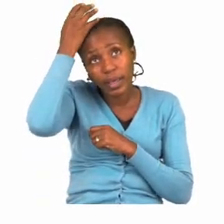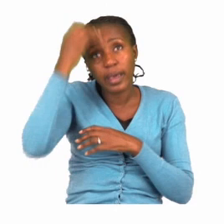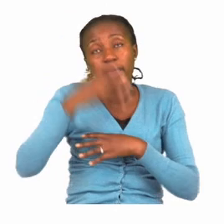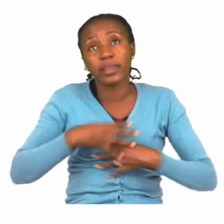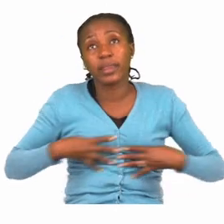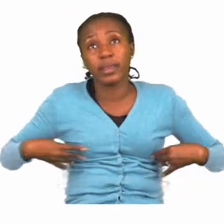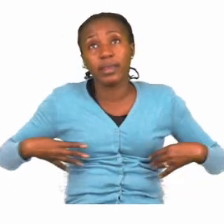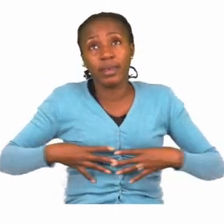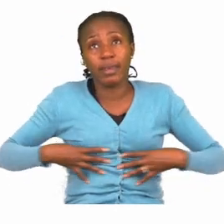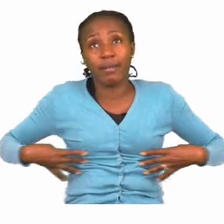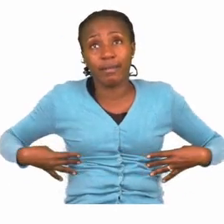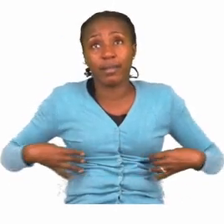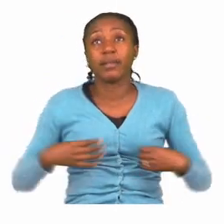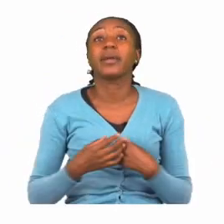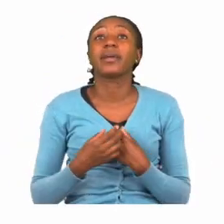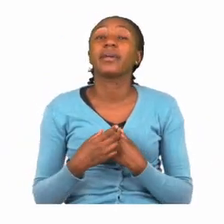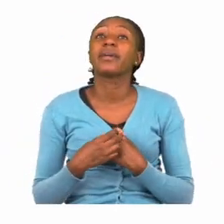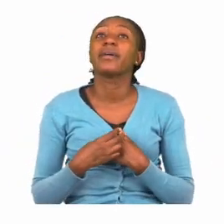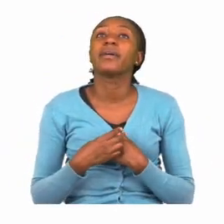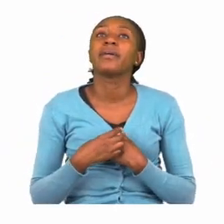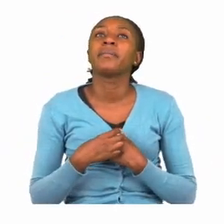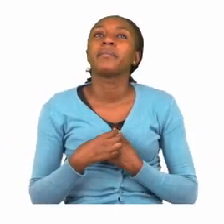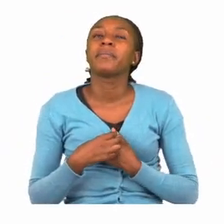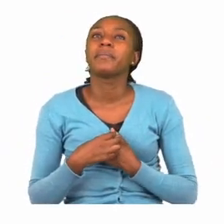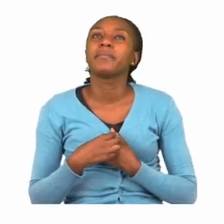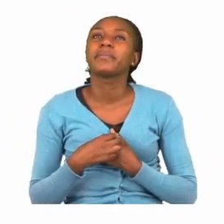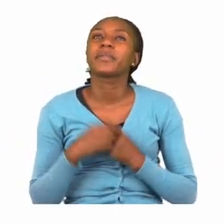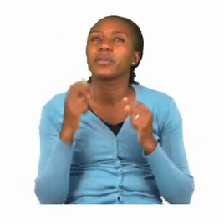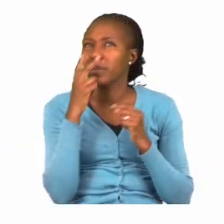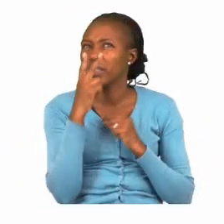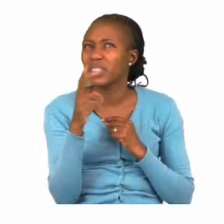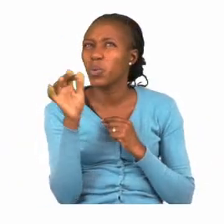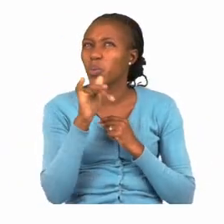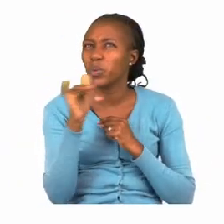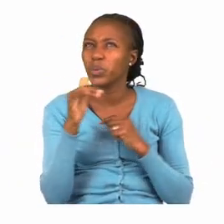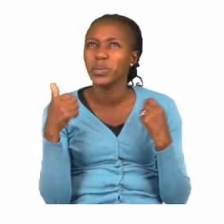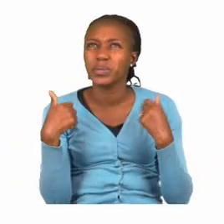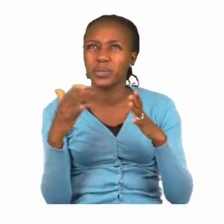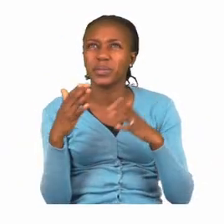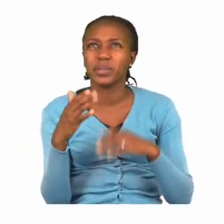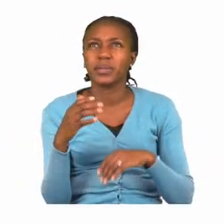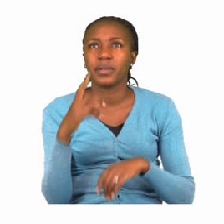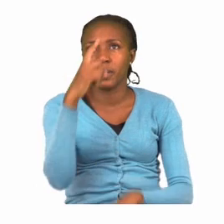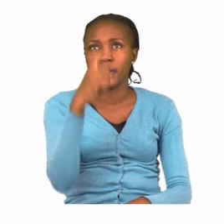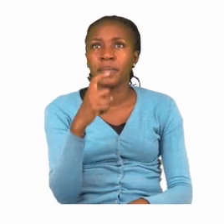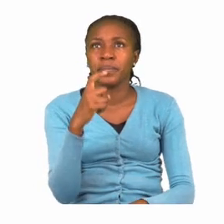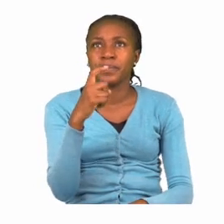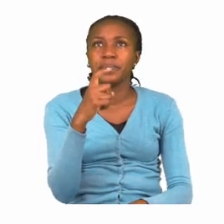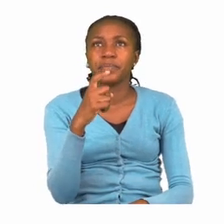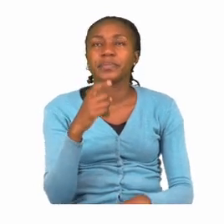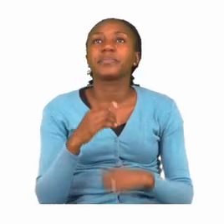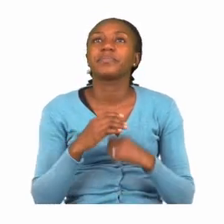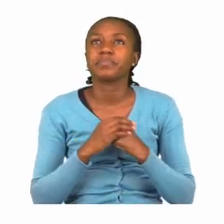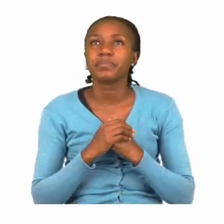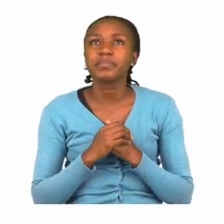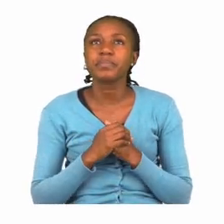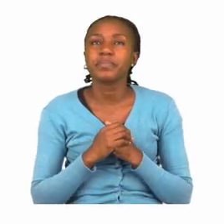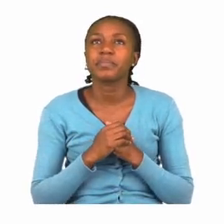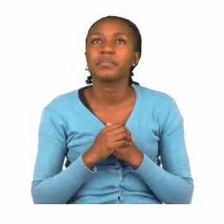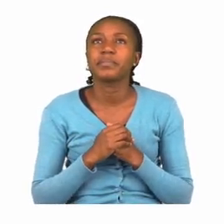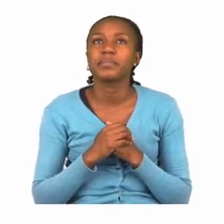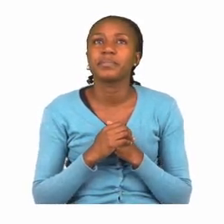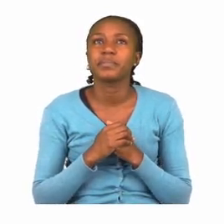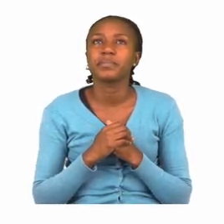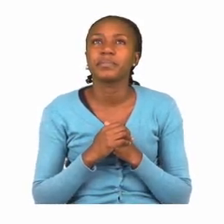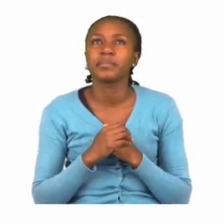and an X-ray. Now you have to find all the words or images